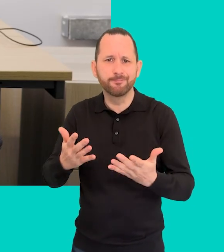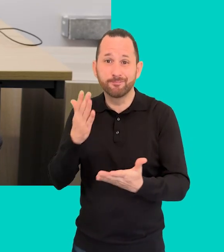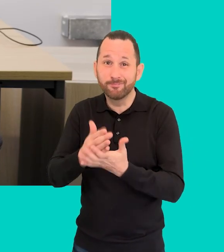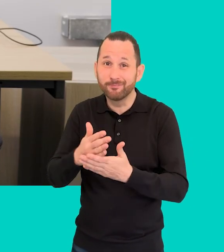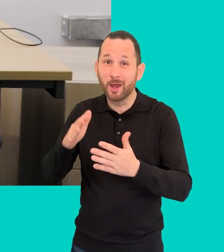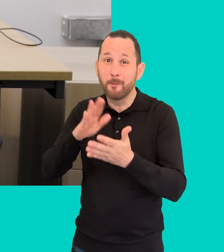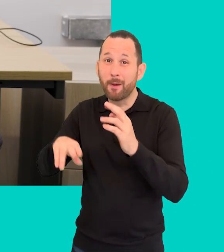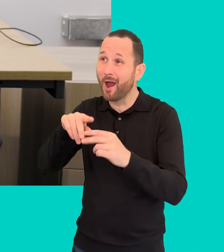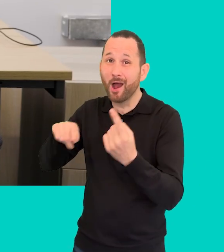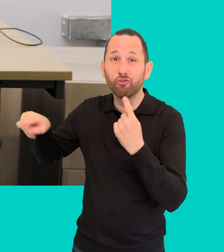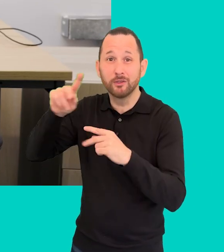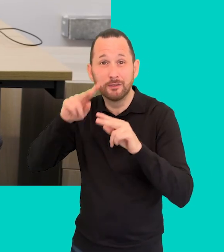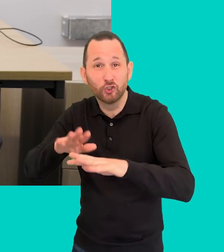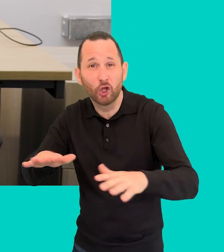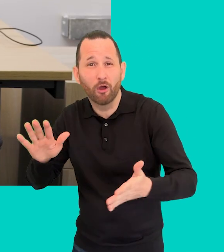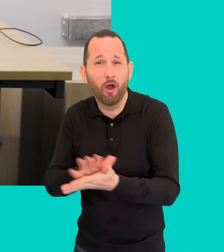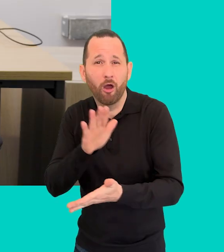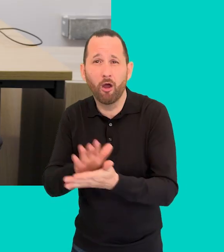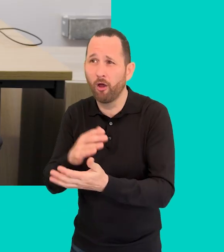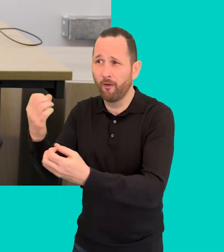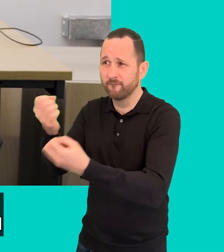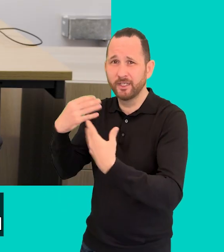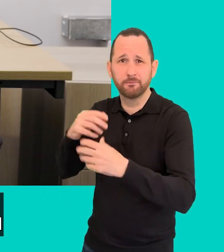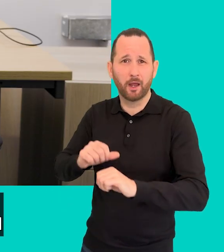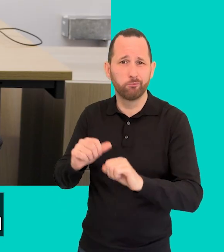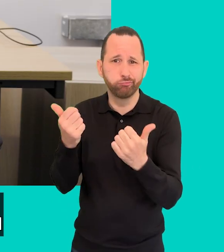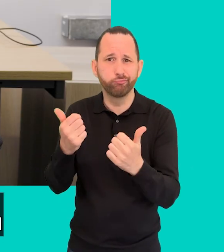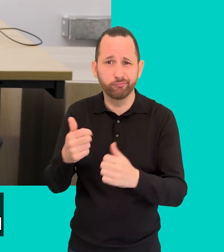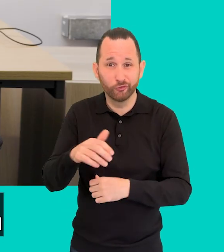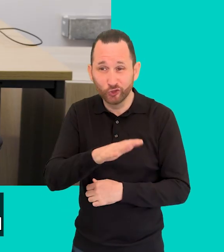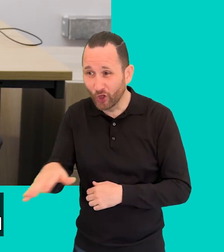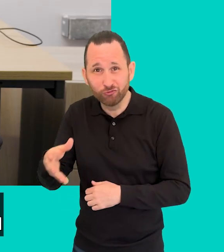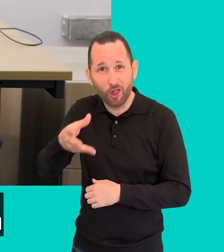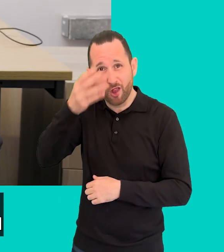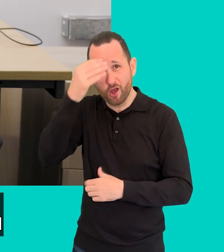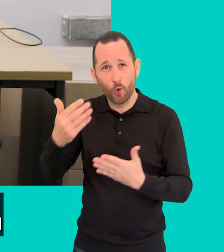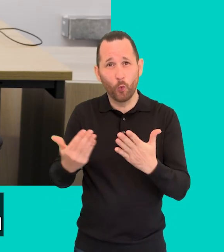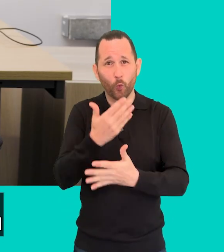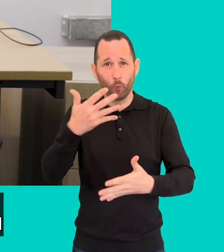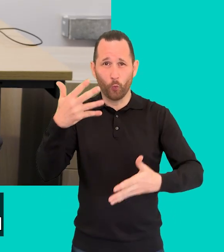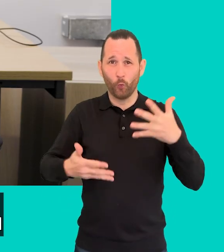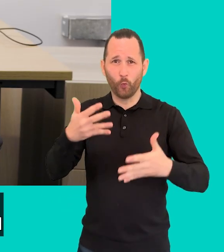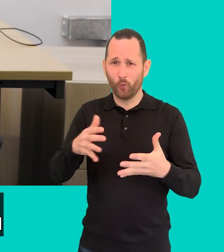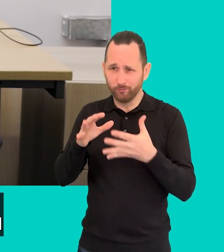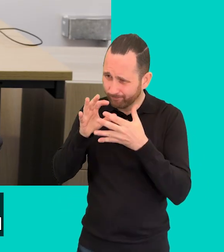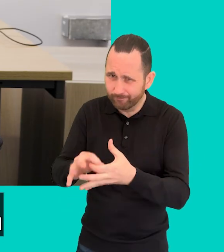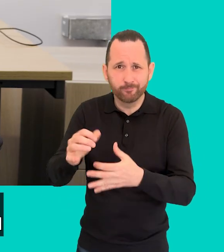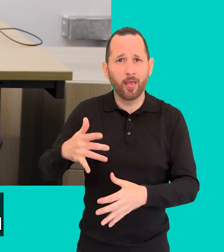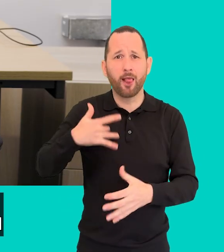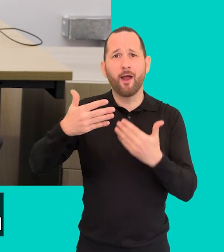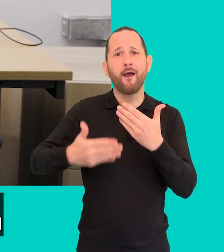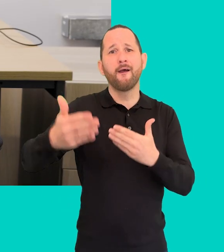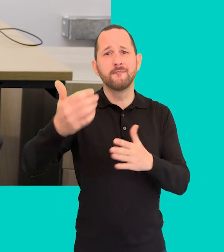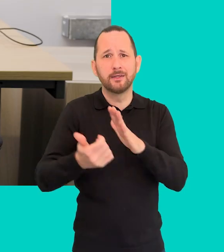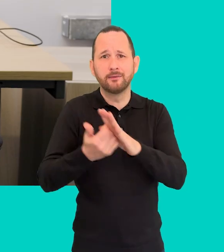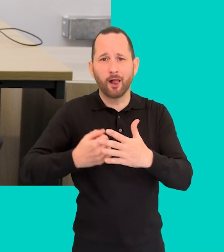Been received really well by the parents, who are really pleased that their children are learning a life skill that they can use outside